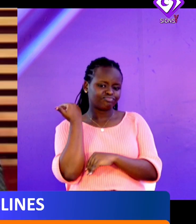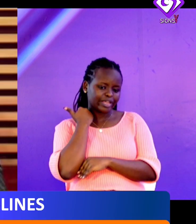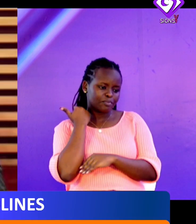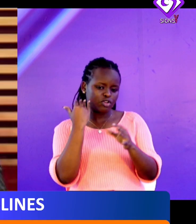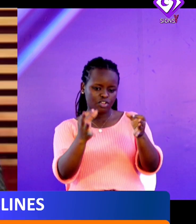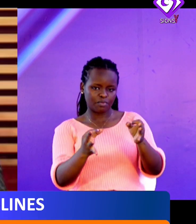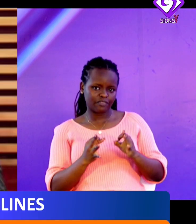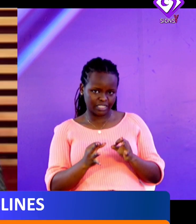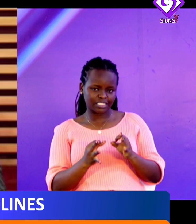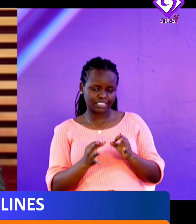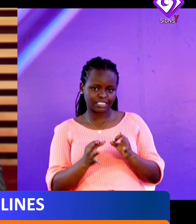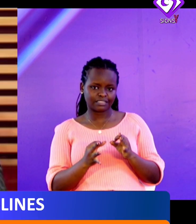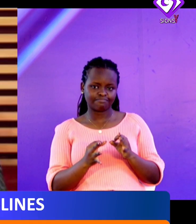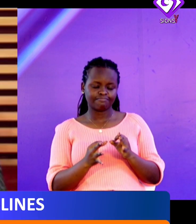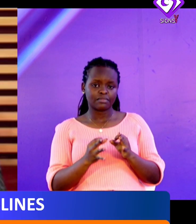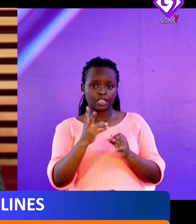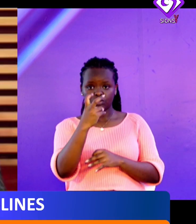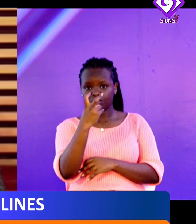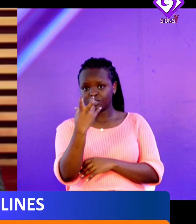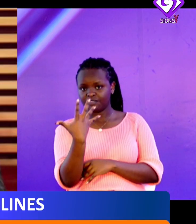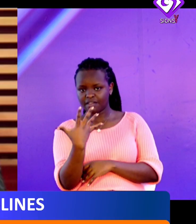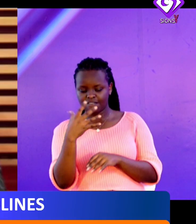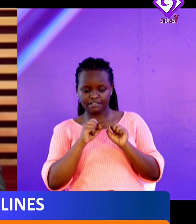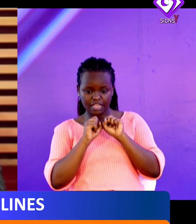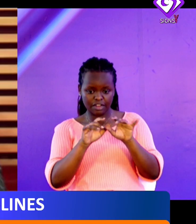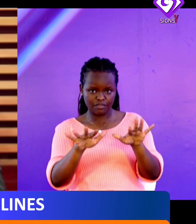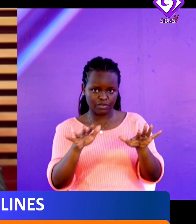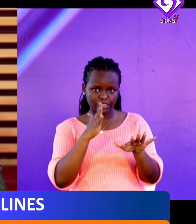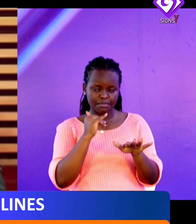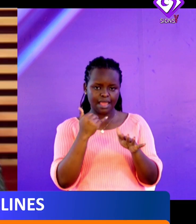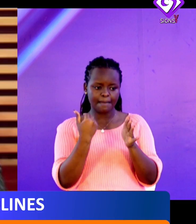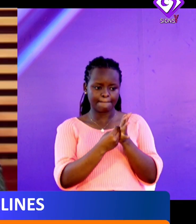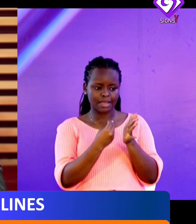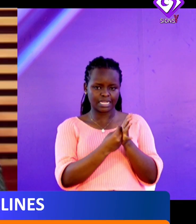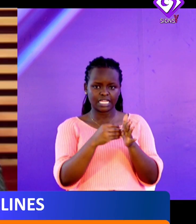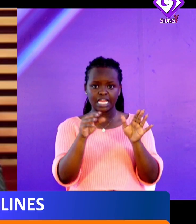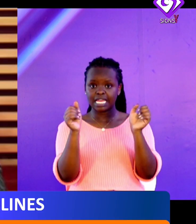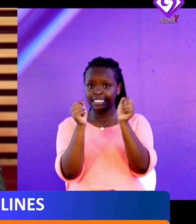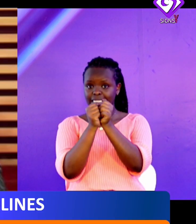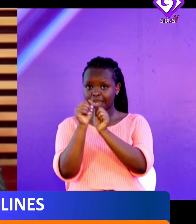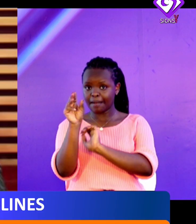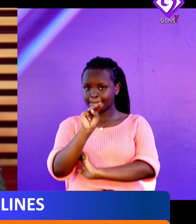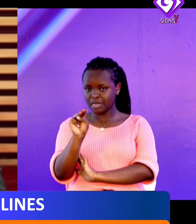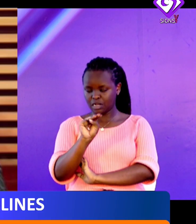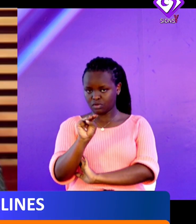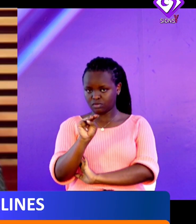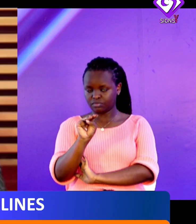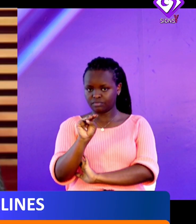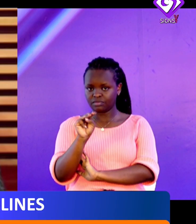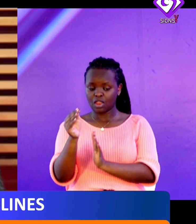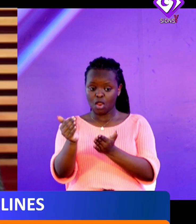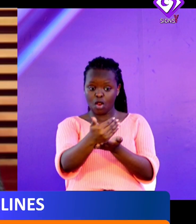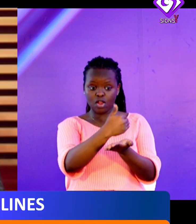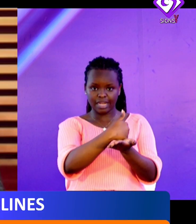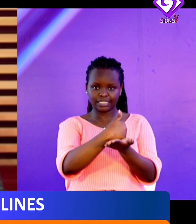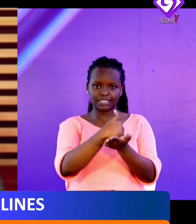Bill 2025 was influenced by a Kenya shillings 10 million inducement collected by